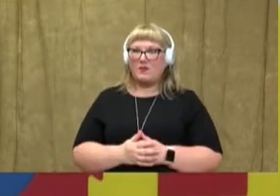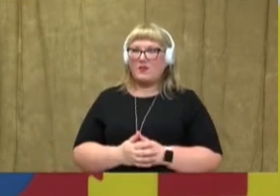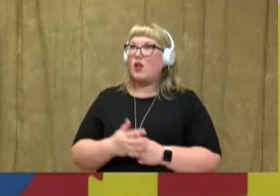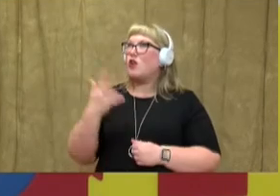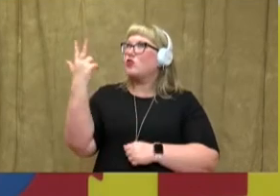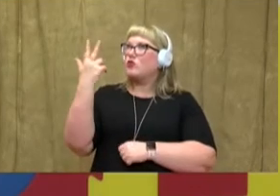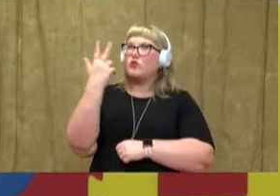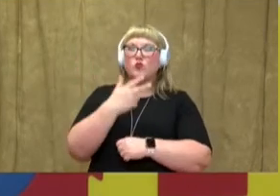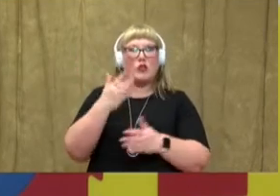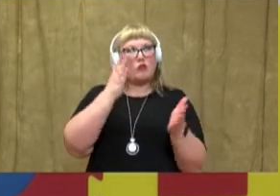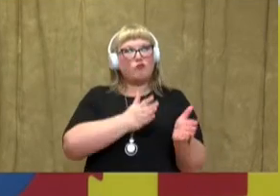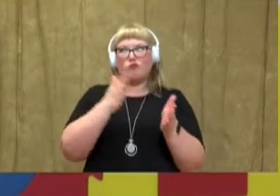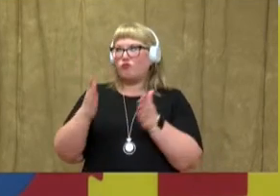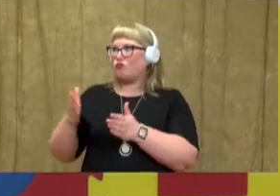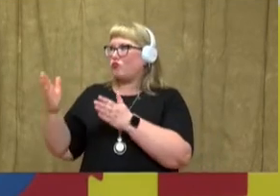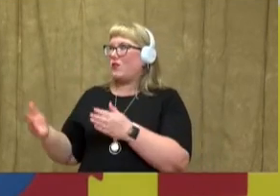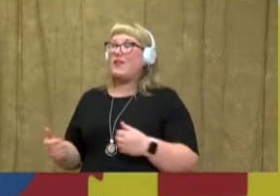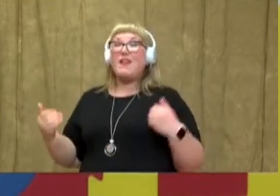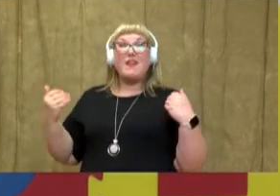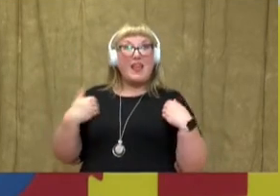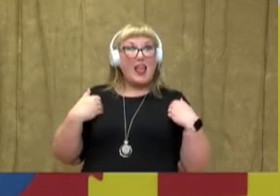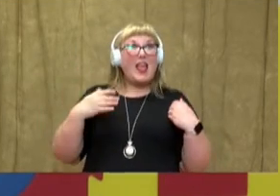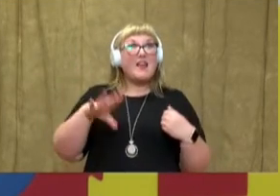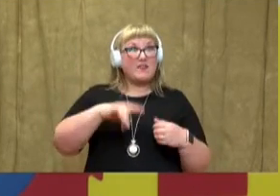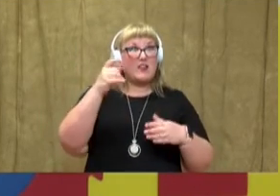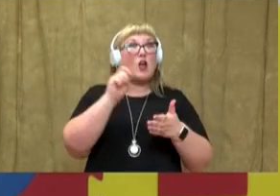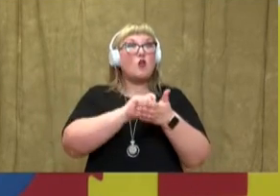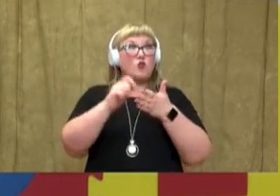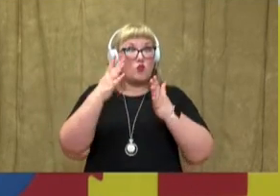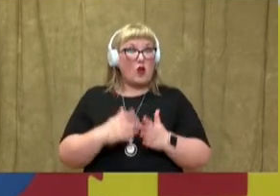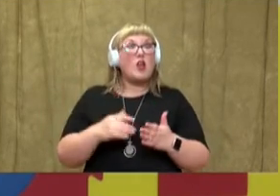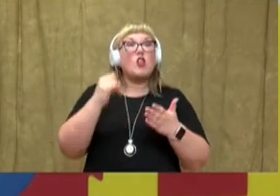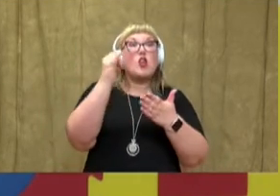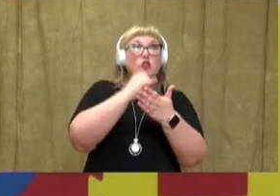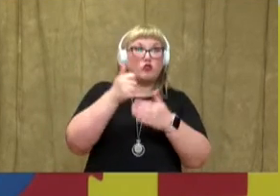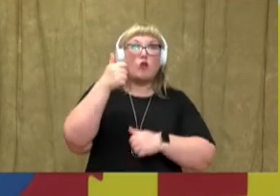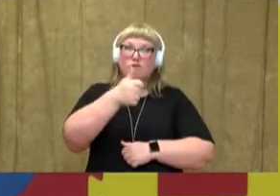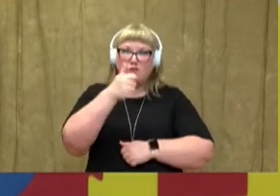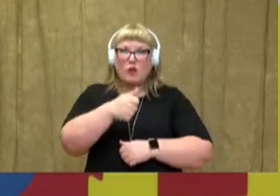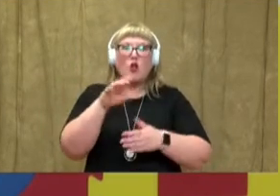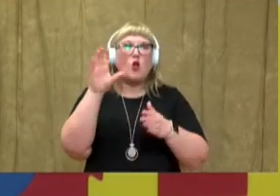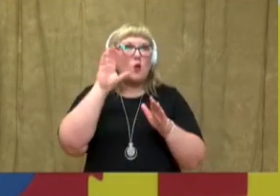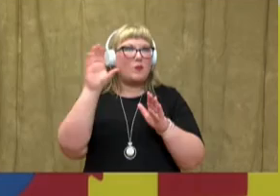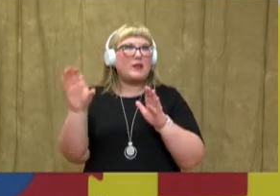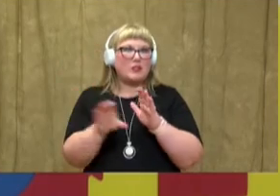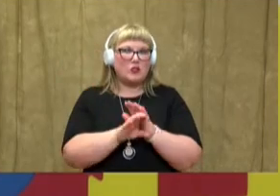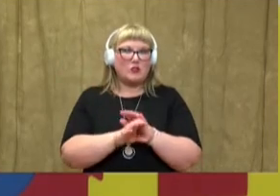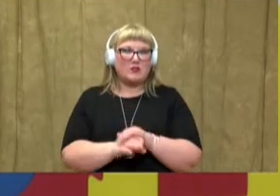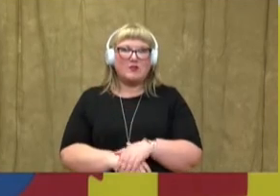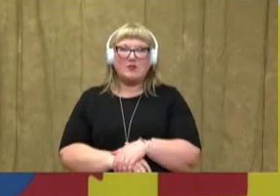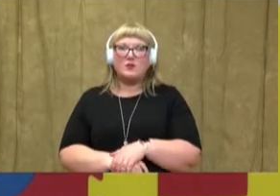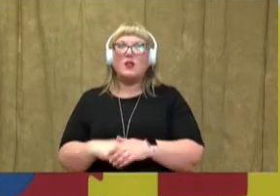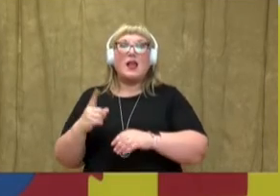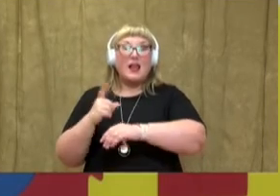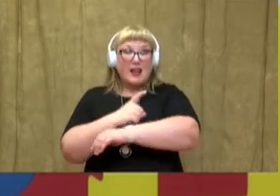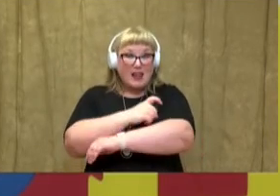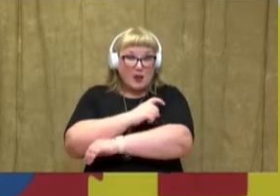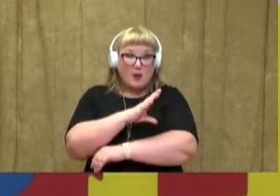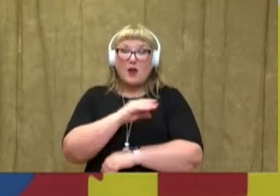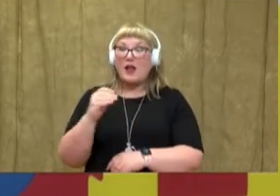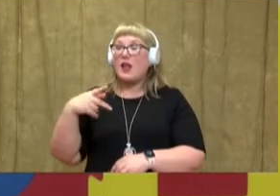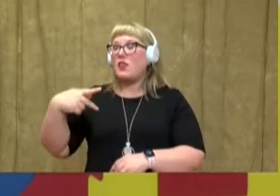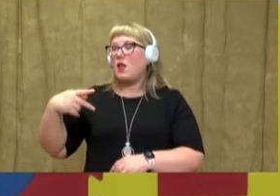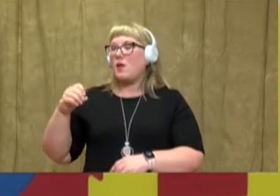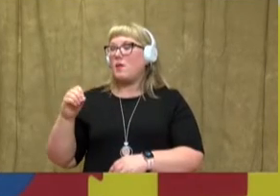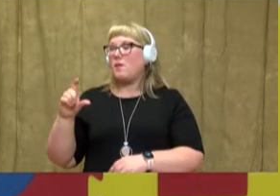have found authors that have drawn their own pictures. I love it when the authors draw their own pictures. Makes it very, very special.